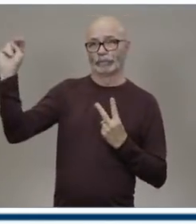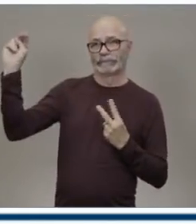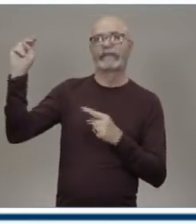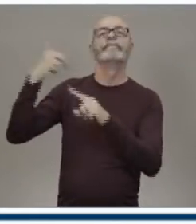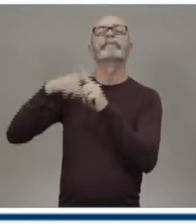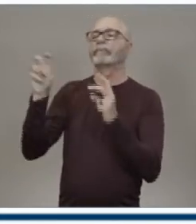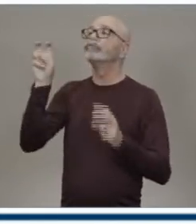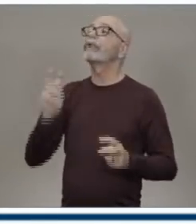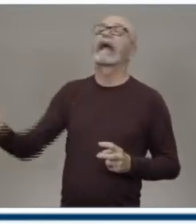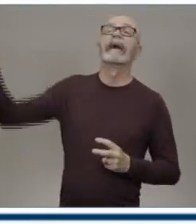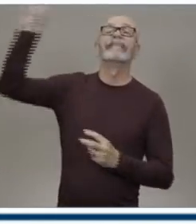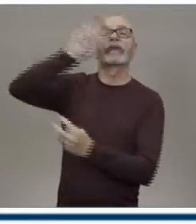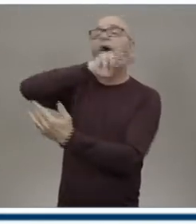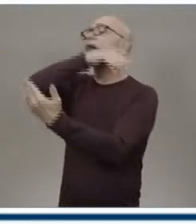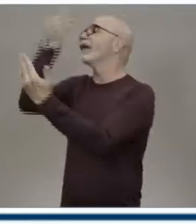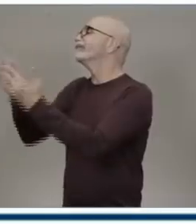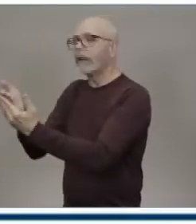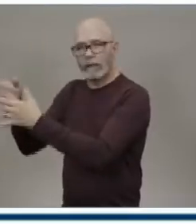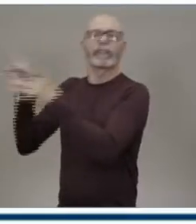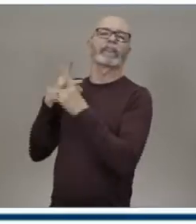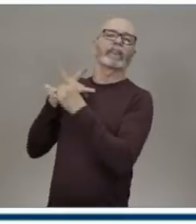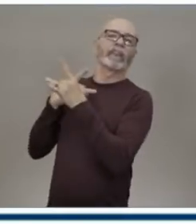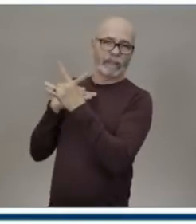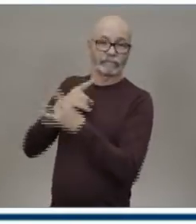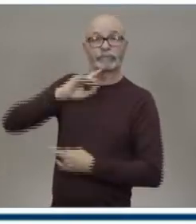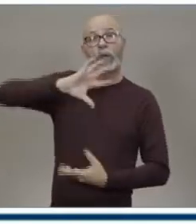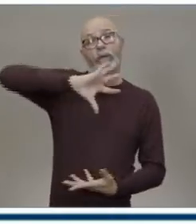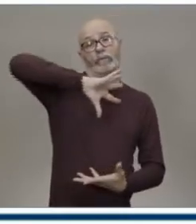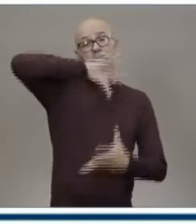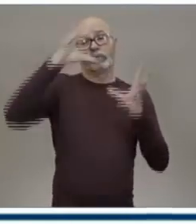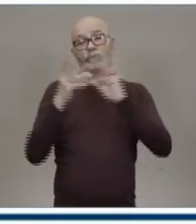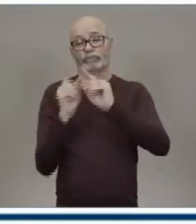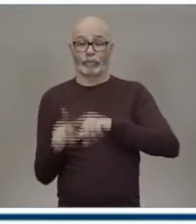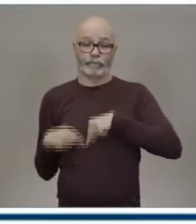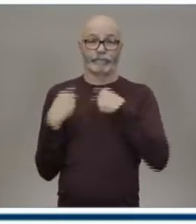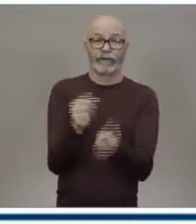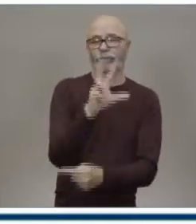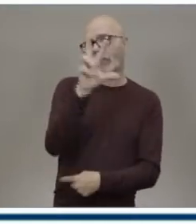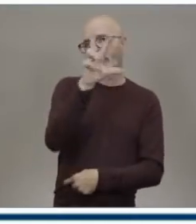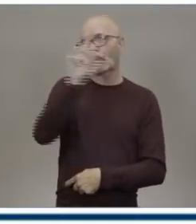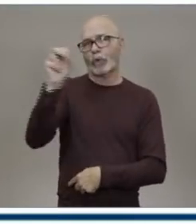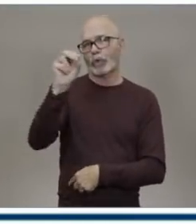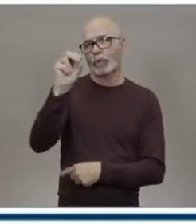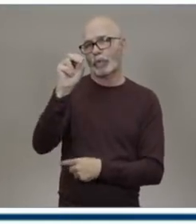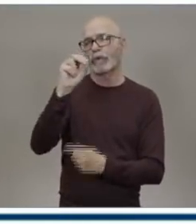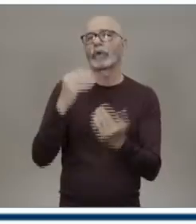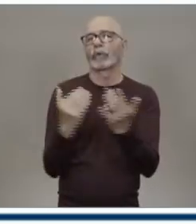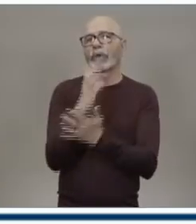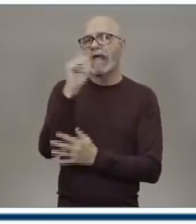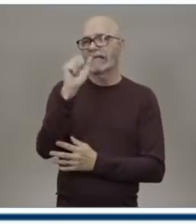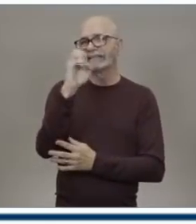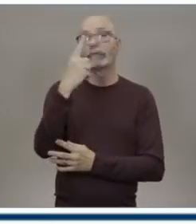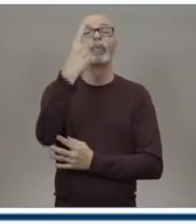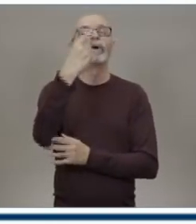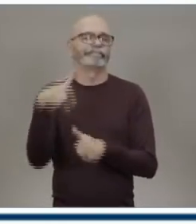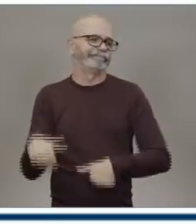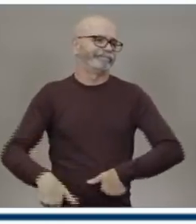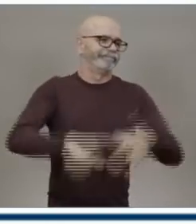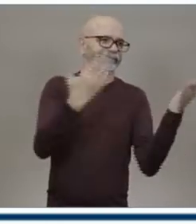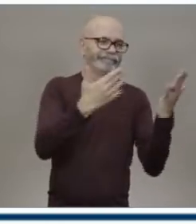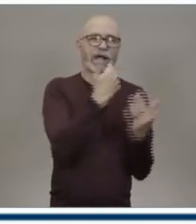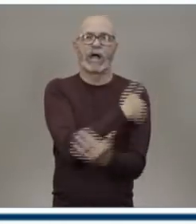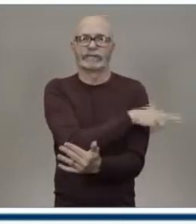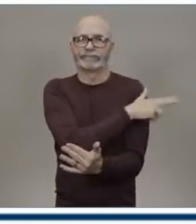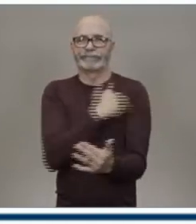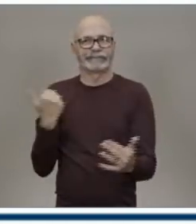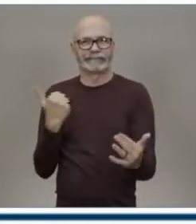Canada. We now have 30 active cases and 1 is in hospital. I want to take a moment before I turn it over to Dr. Strang, who will give you